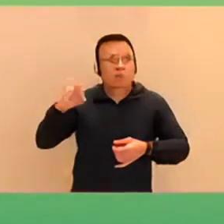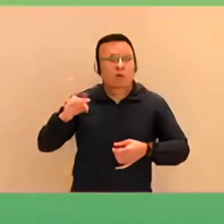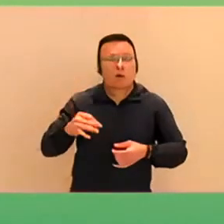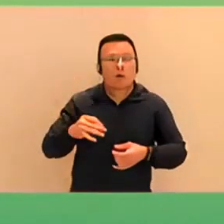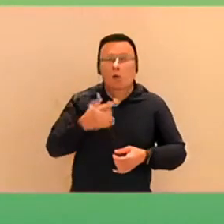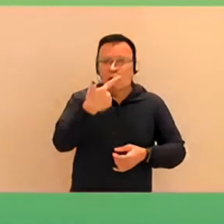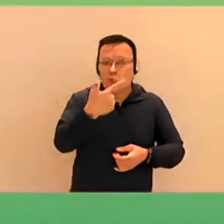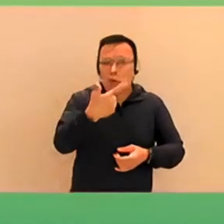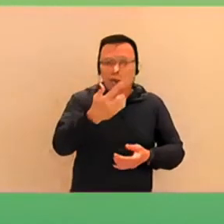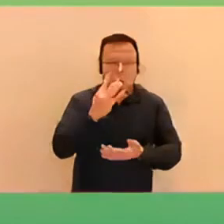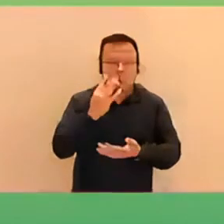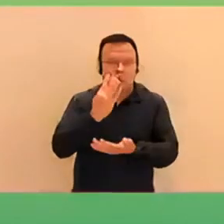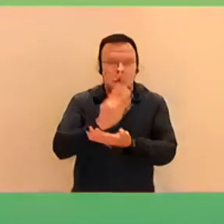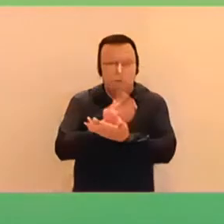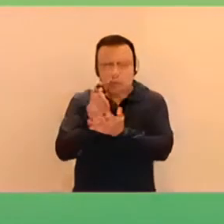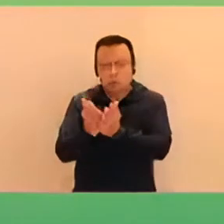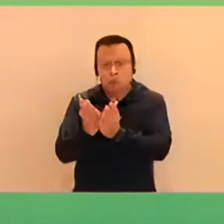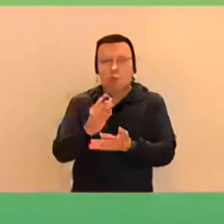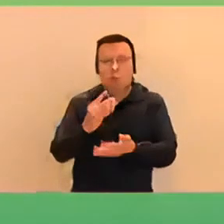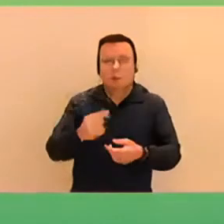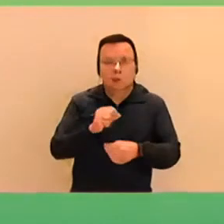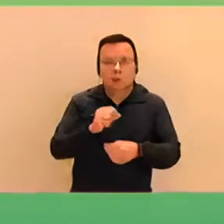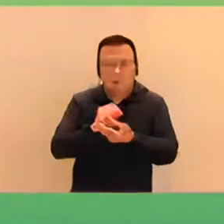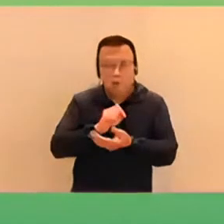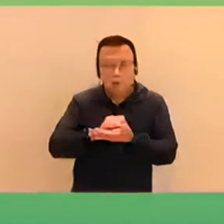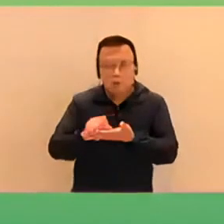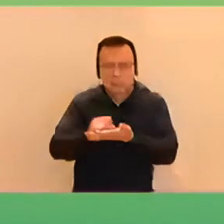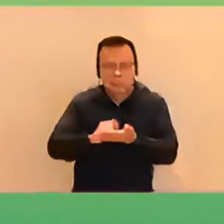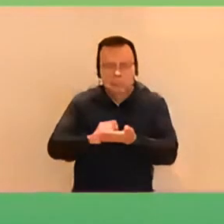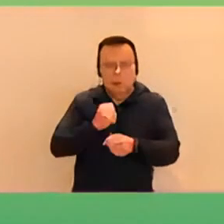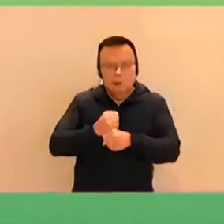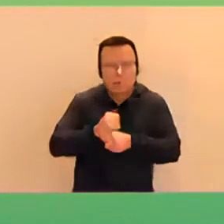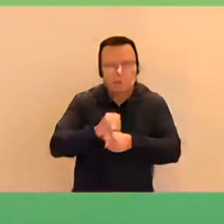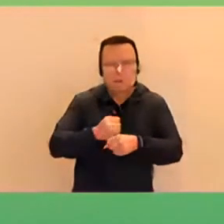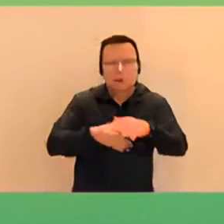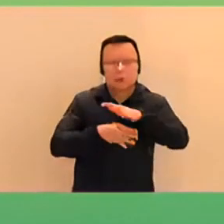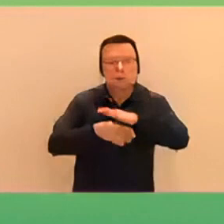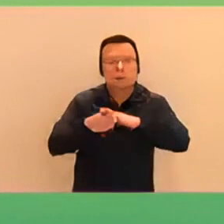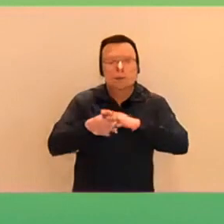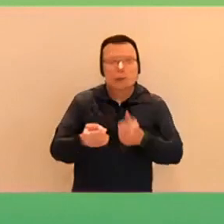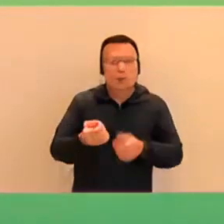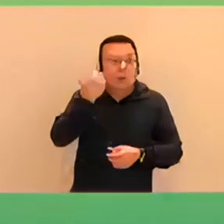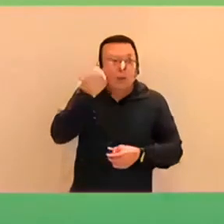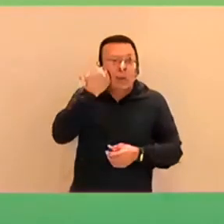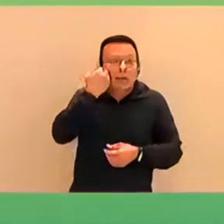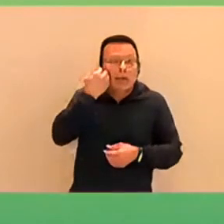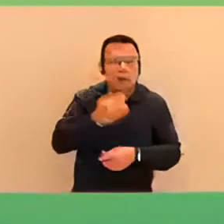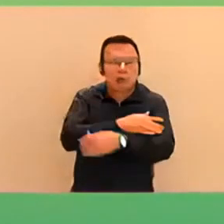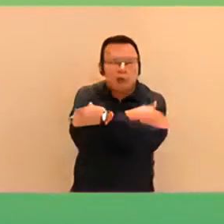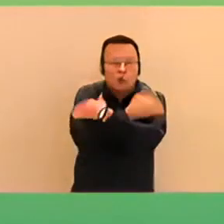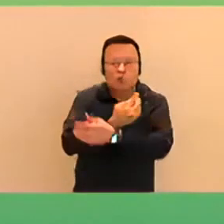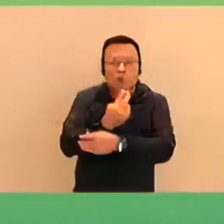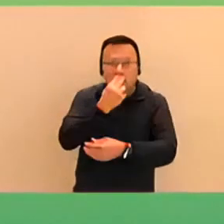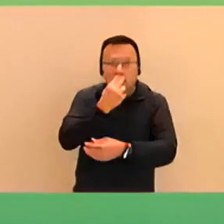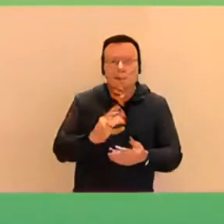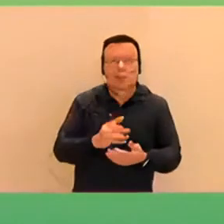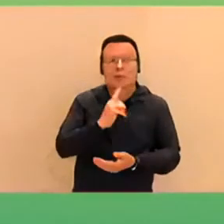language, but the data says the same language. Yeah, the same language. So we measure the